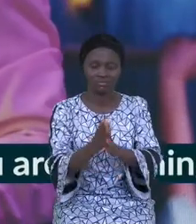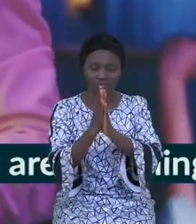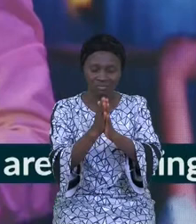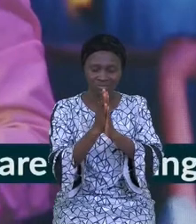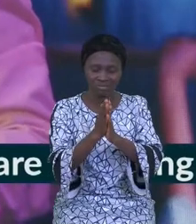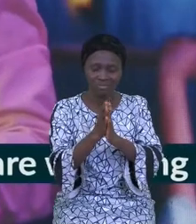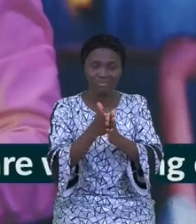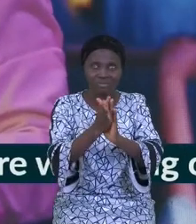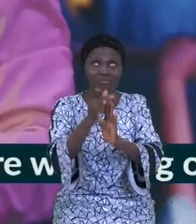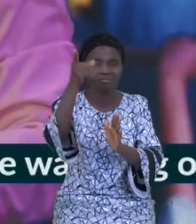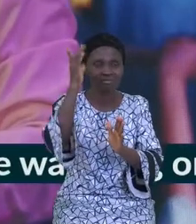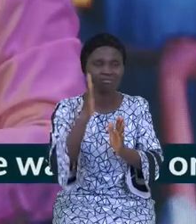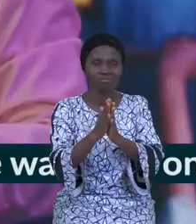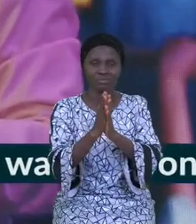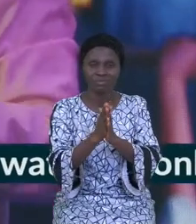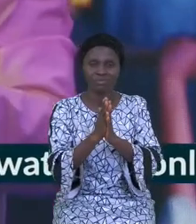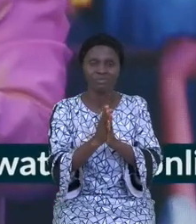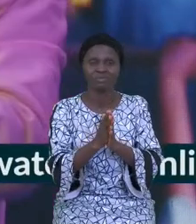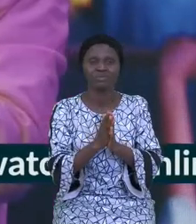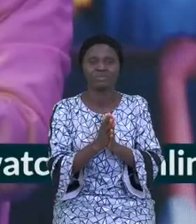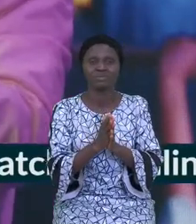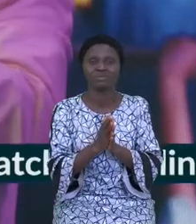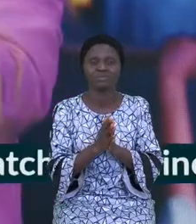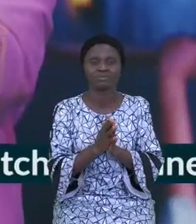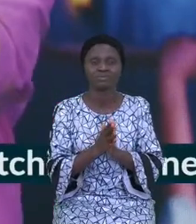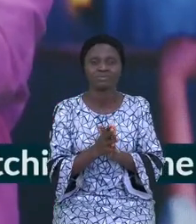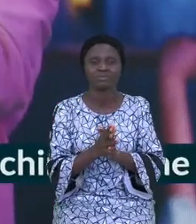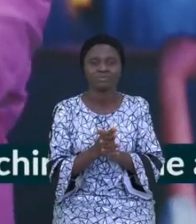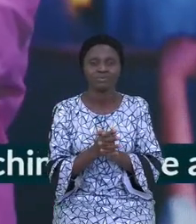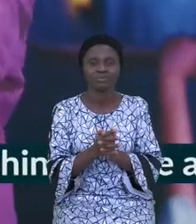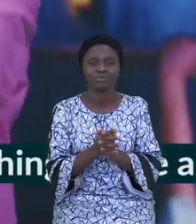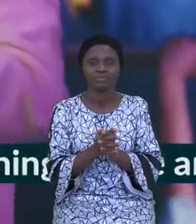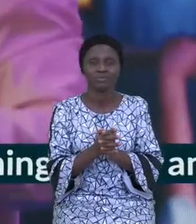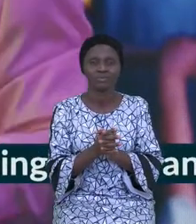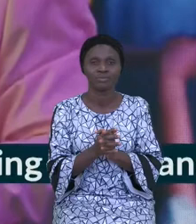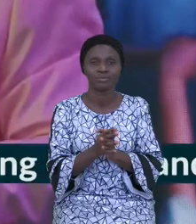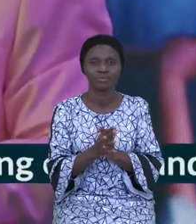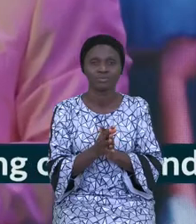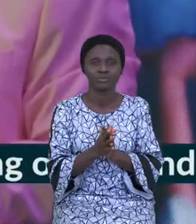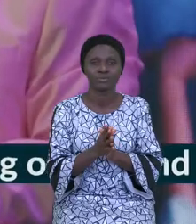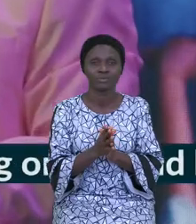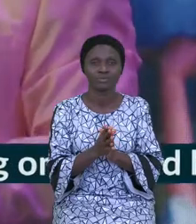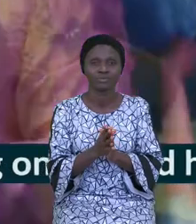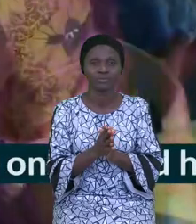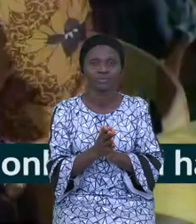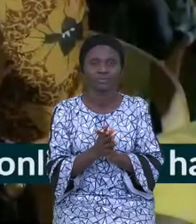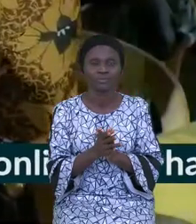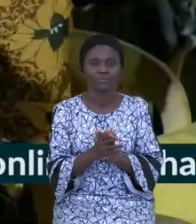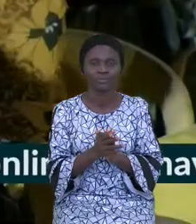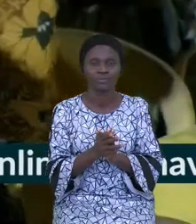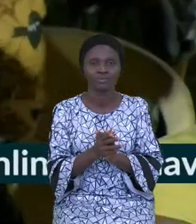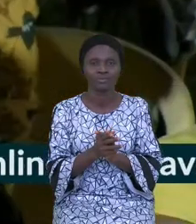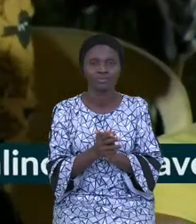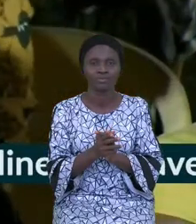So, counselors, quickly do it as the leaders that have been appointed along with